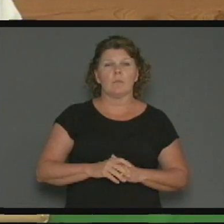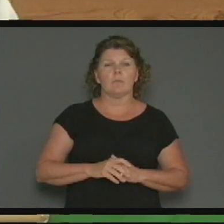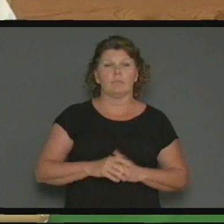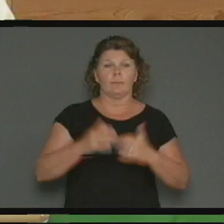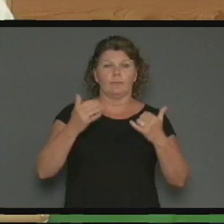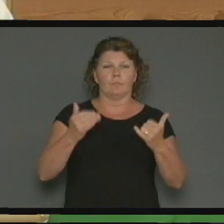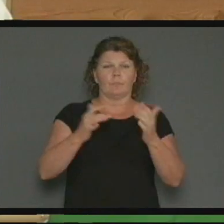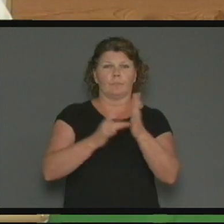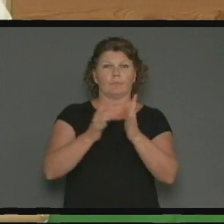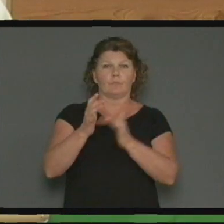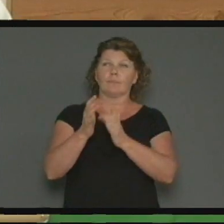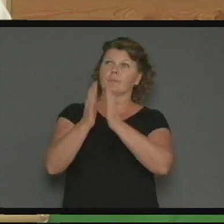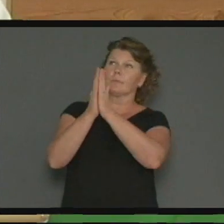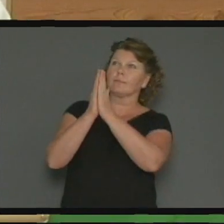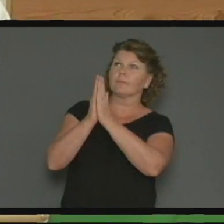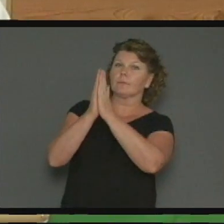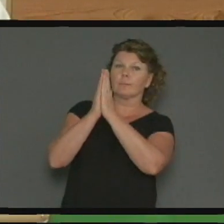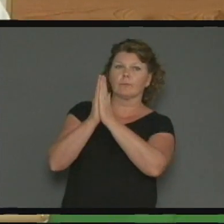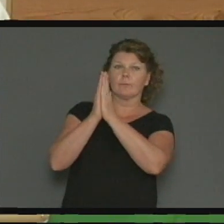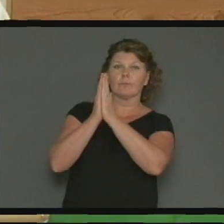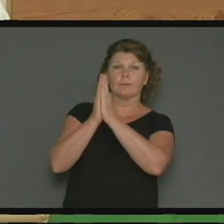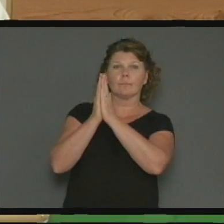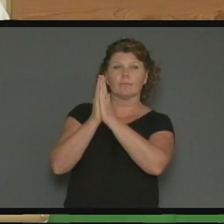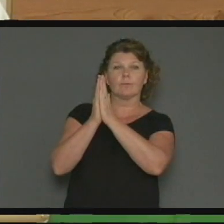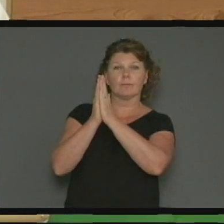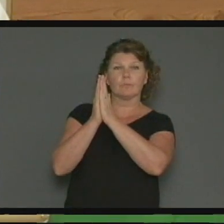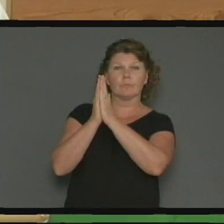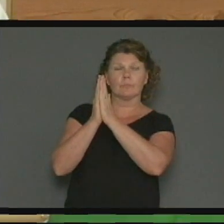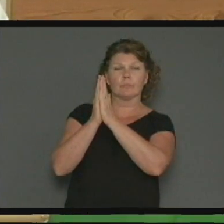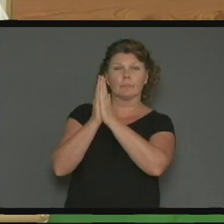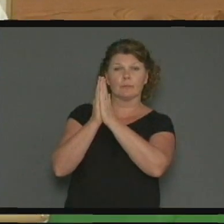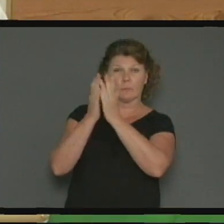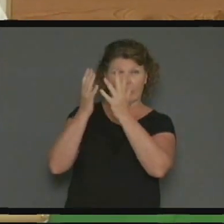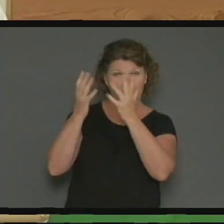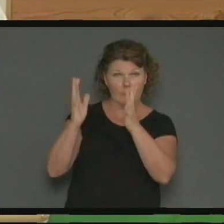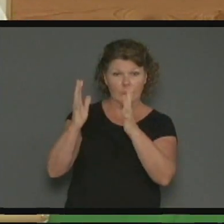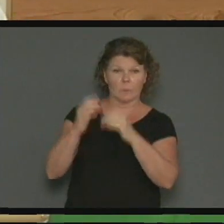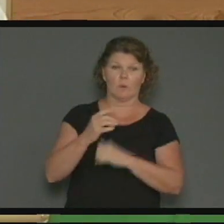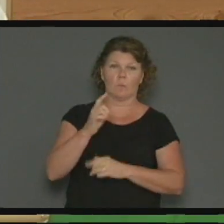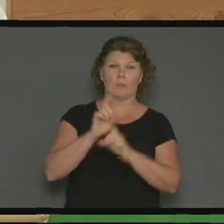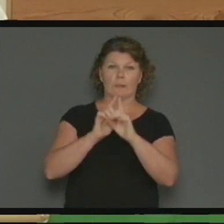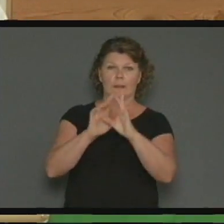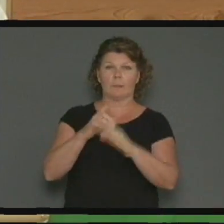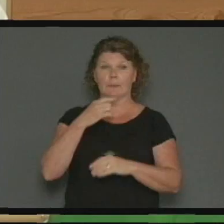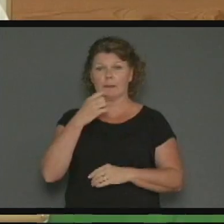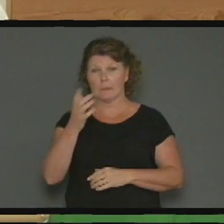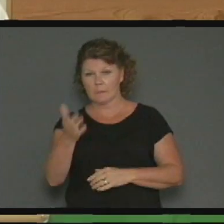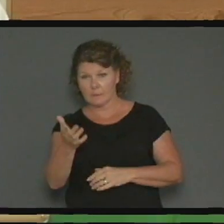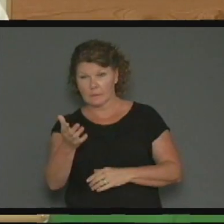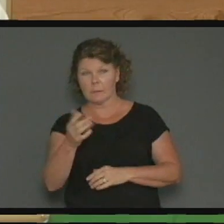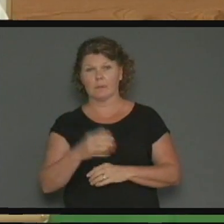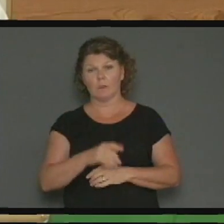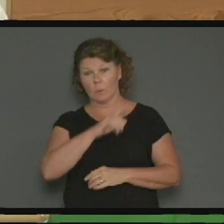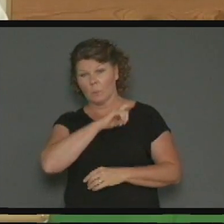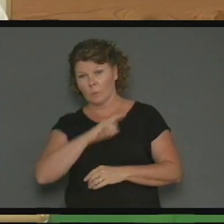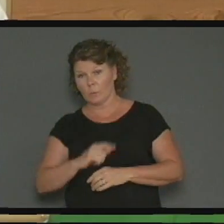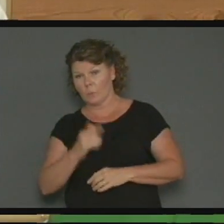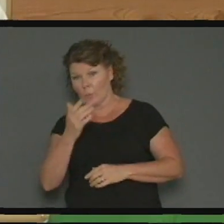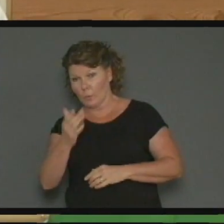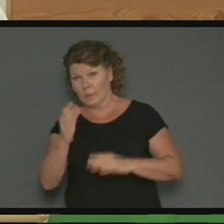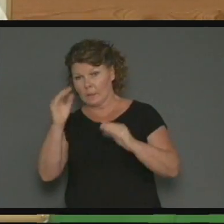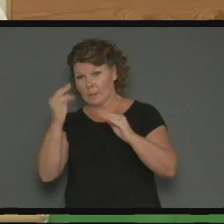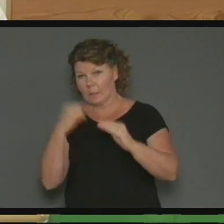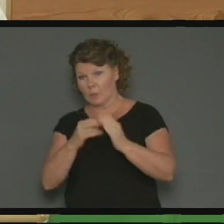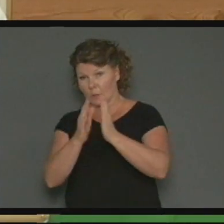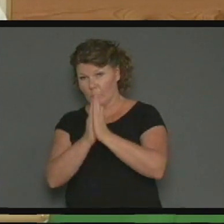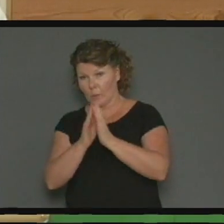Now Jesus was praying in a certain place, and when he finished, one of his disciples said to him, Lord, teach us